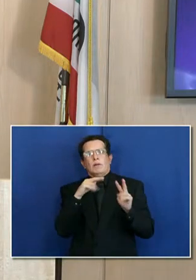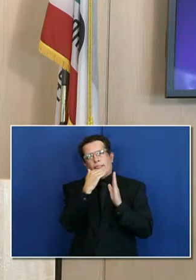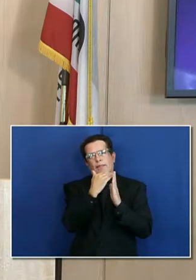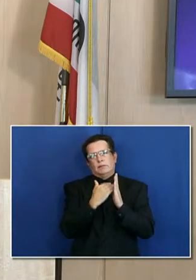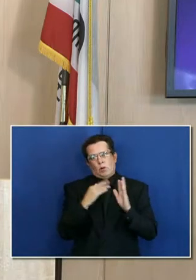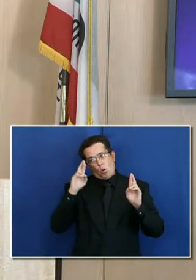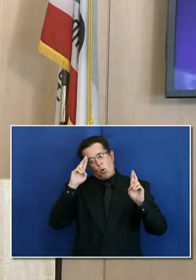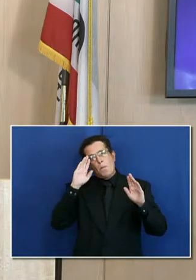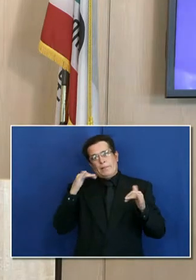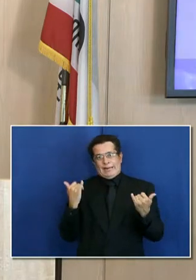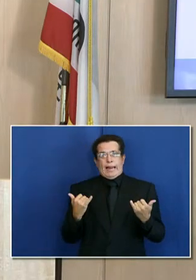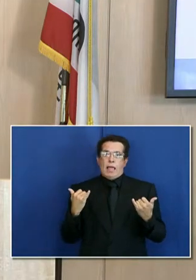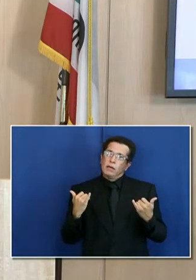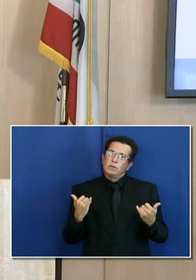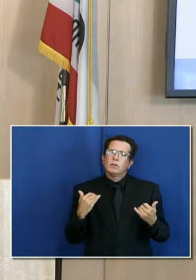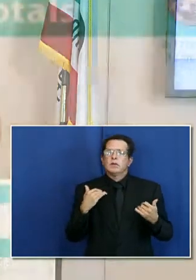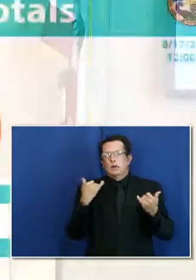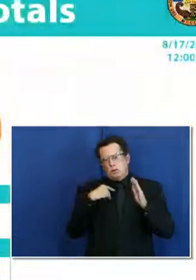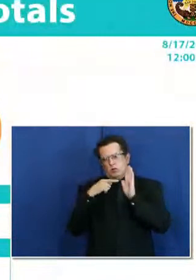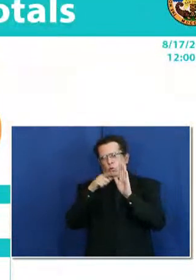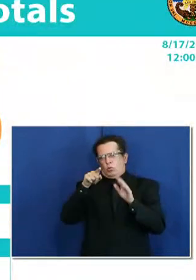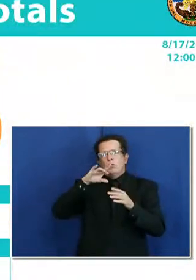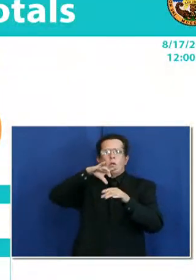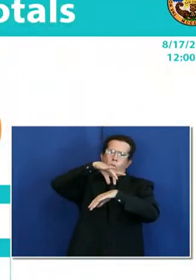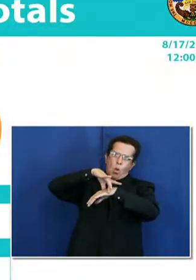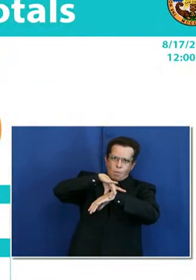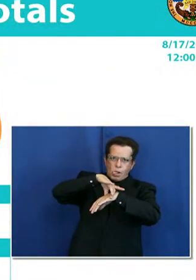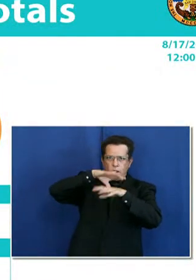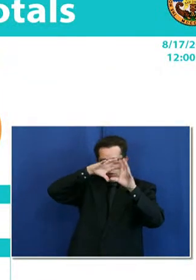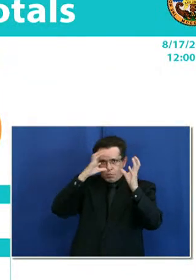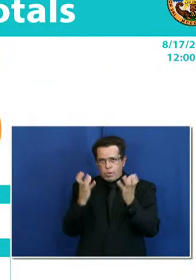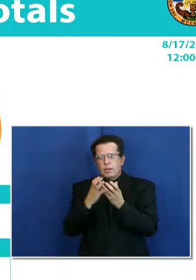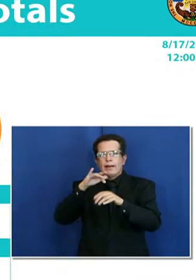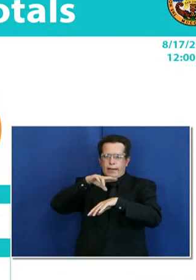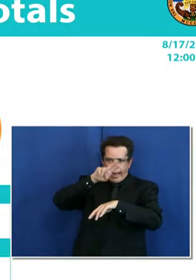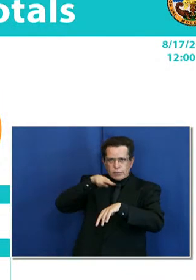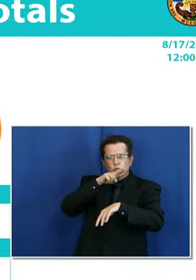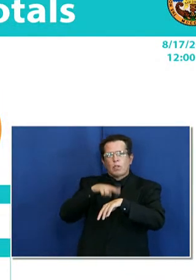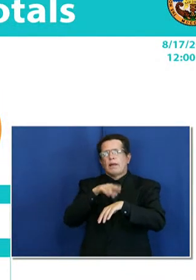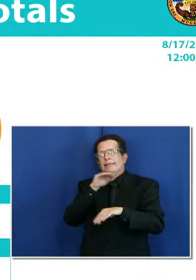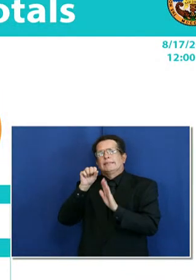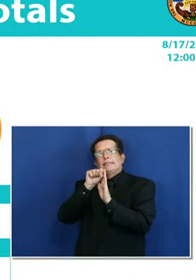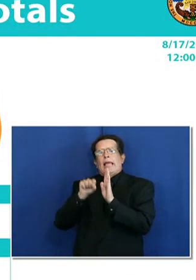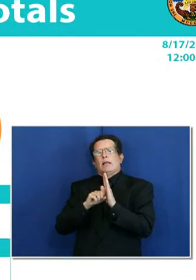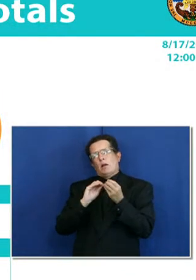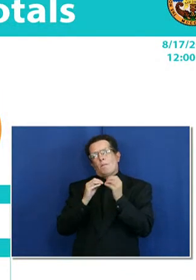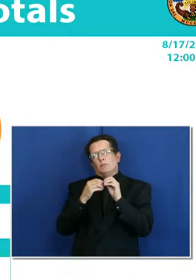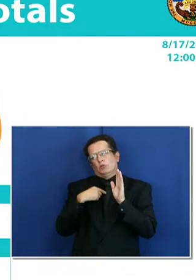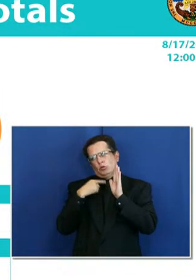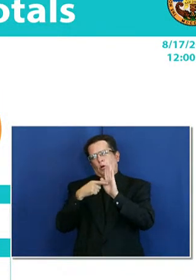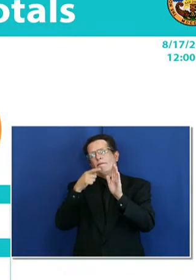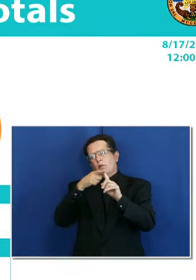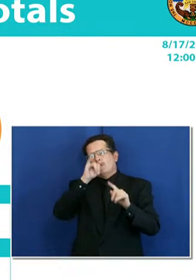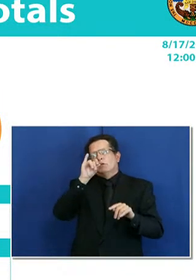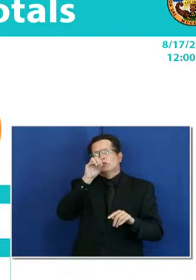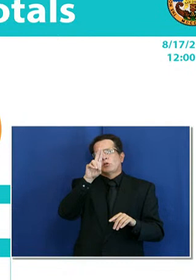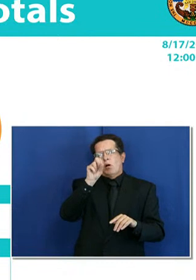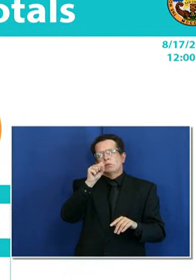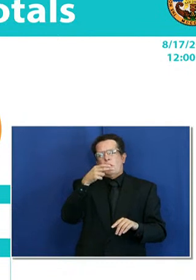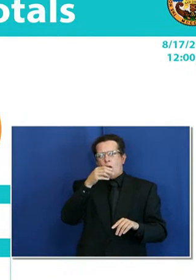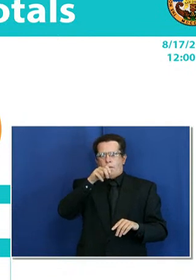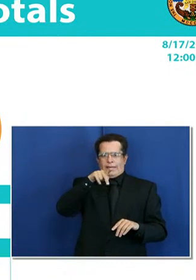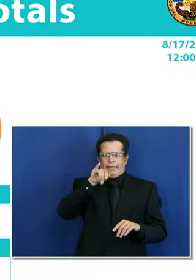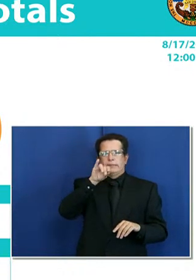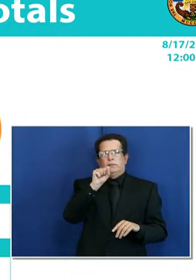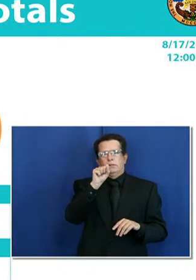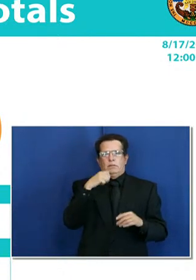global, national, and state statistics are based on data from the Johns Hopkins dashboard that